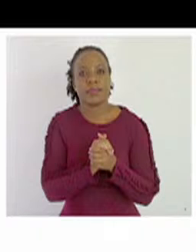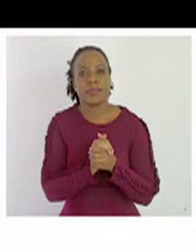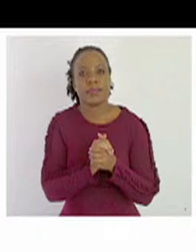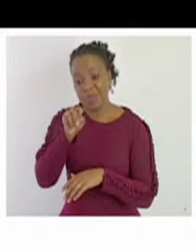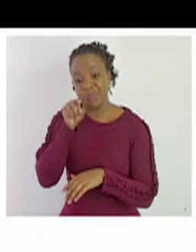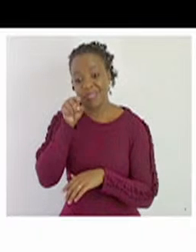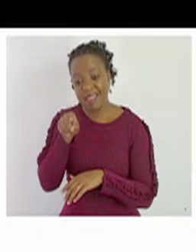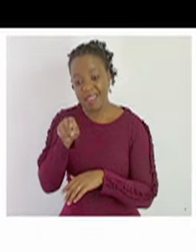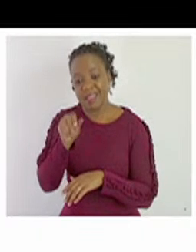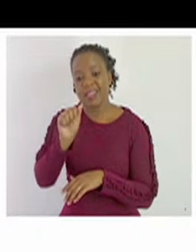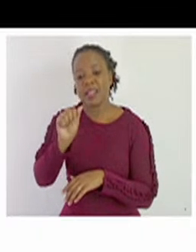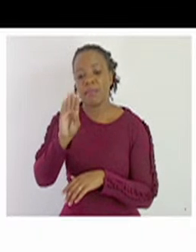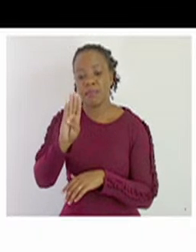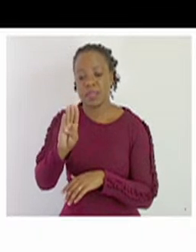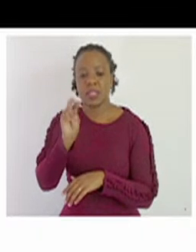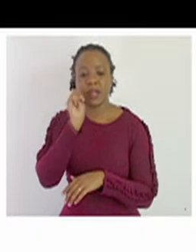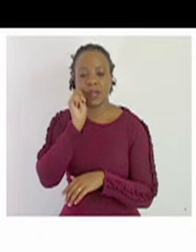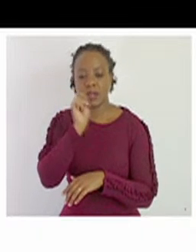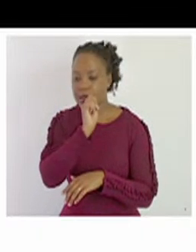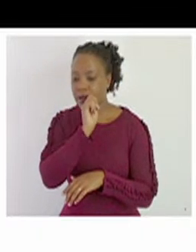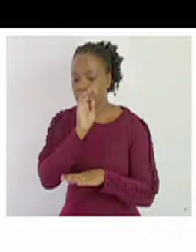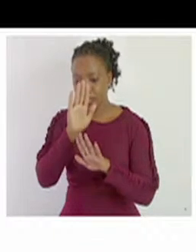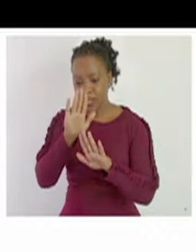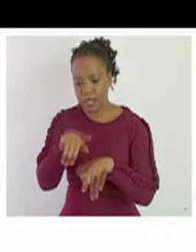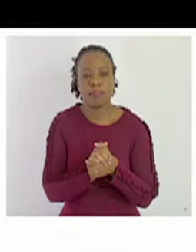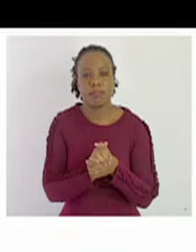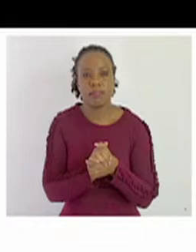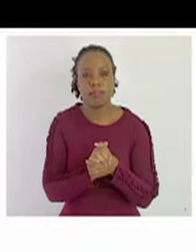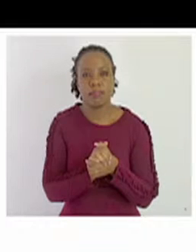so you don't cancel it out, you leave it out.